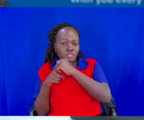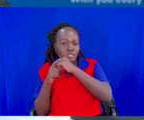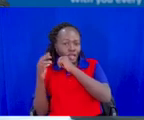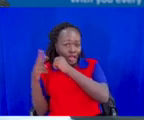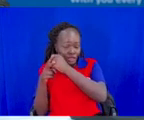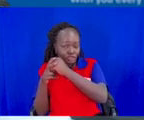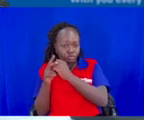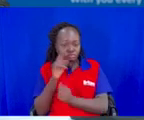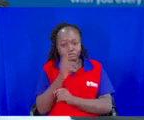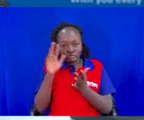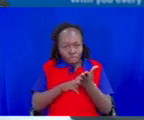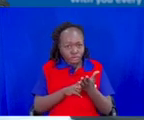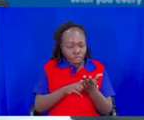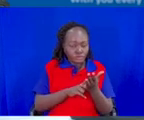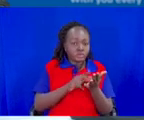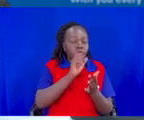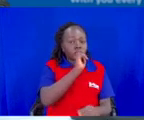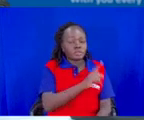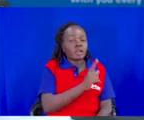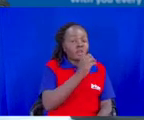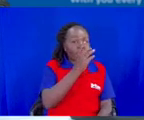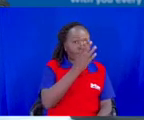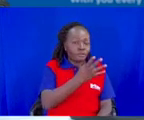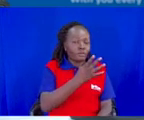*483*806#. I'll repeat the USSD code